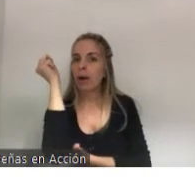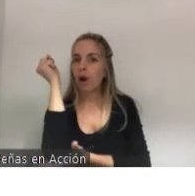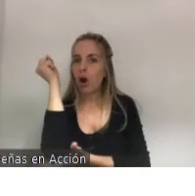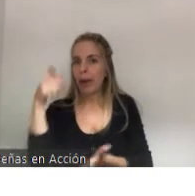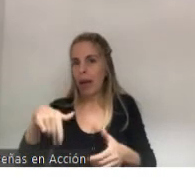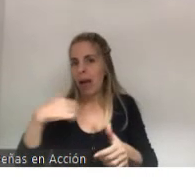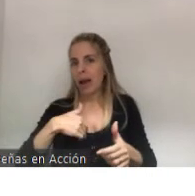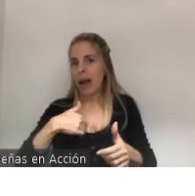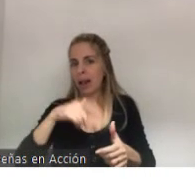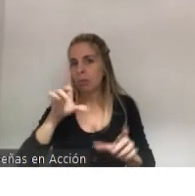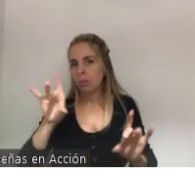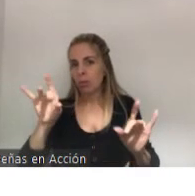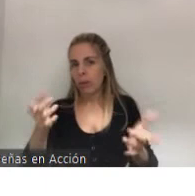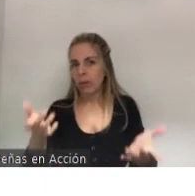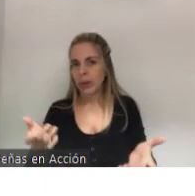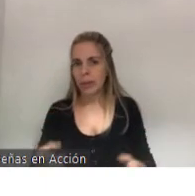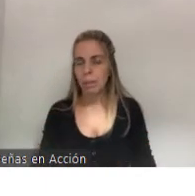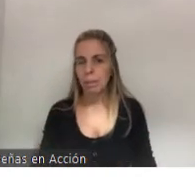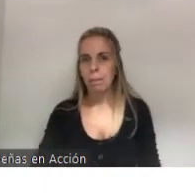economic crisis.